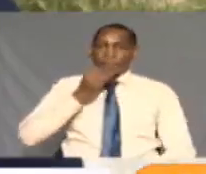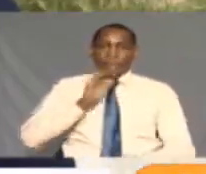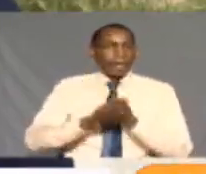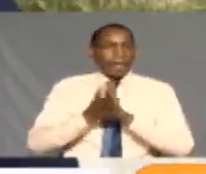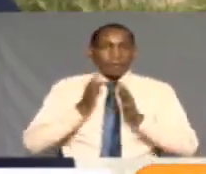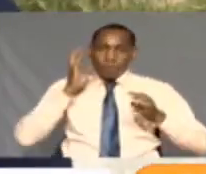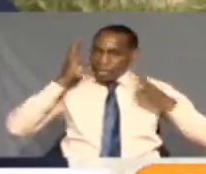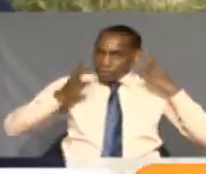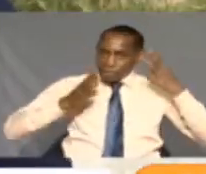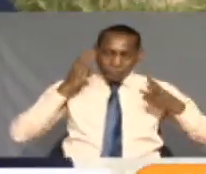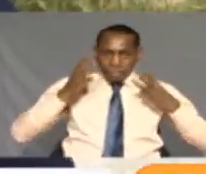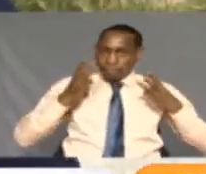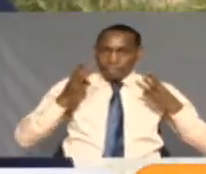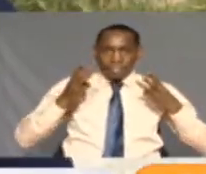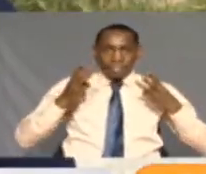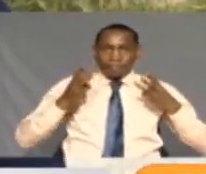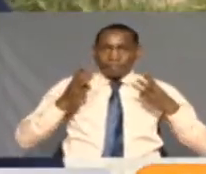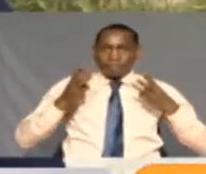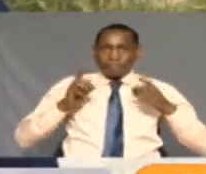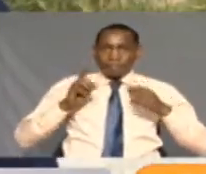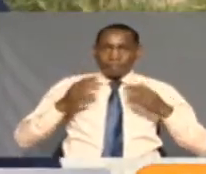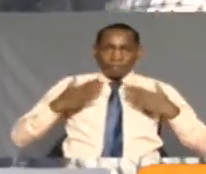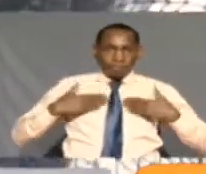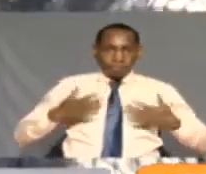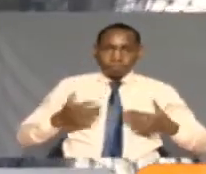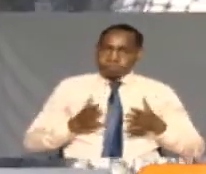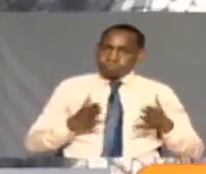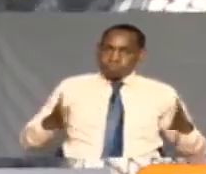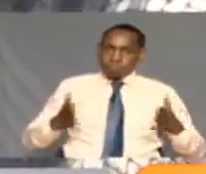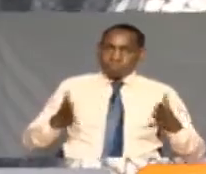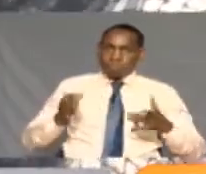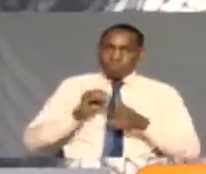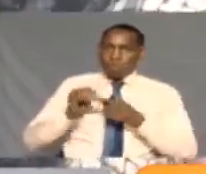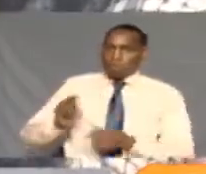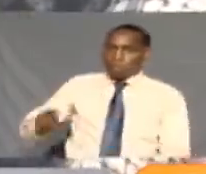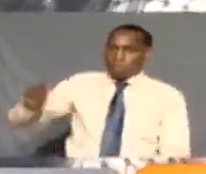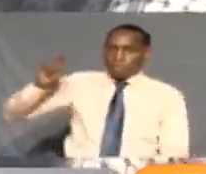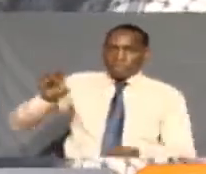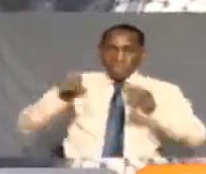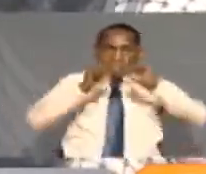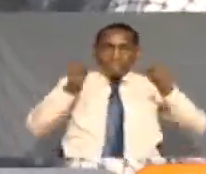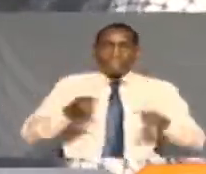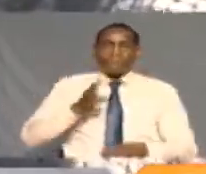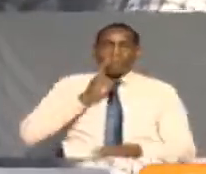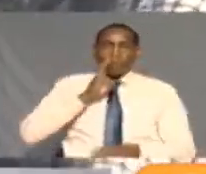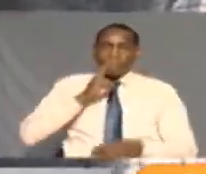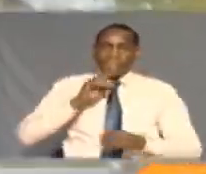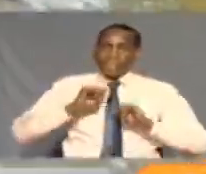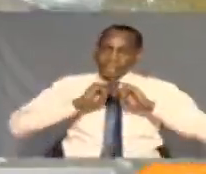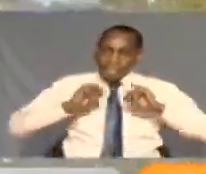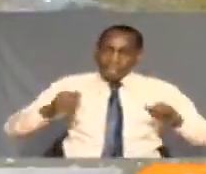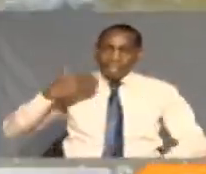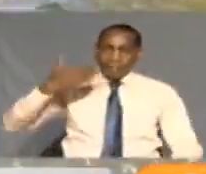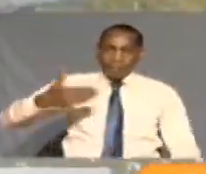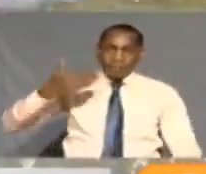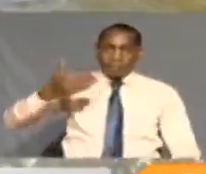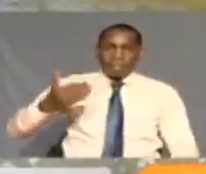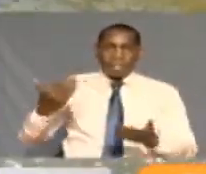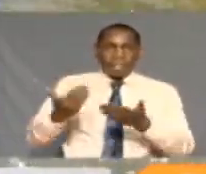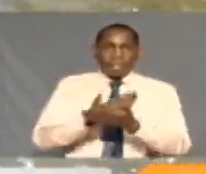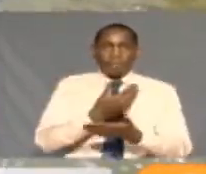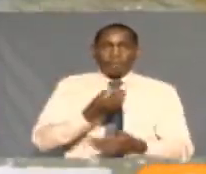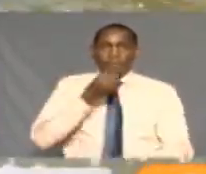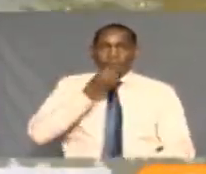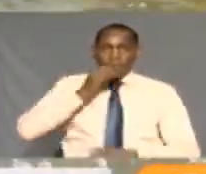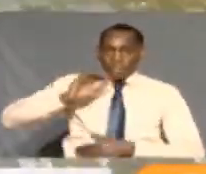worries, you either put on weight or grow tall. The system ensures the pond water remains clean, as it also clears the